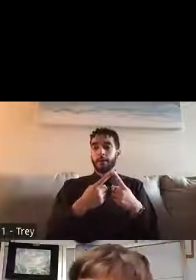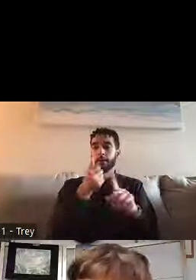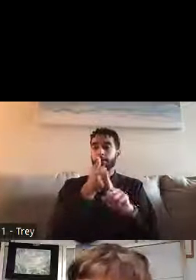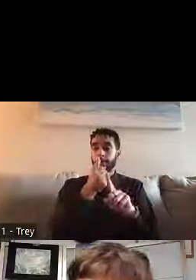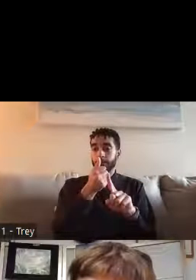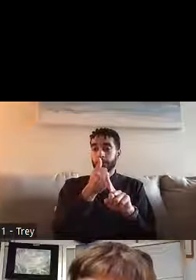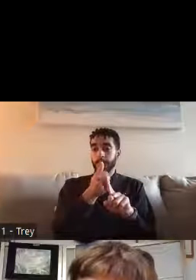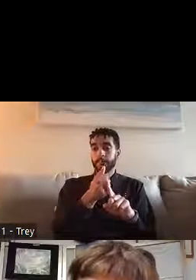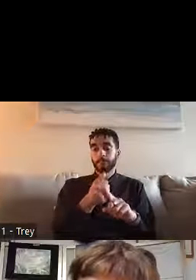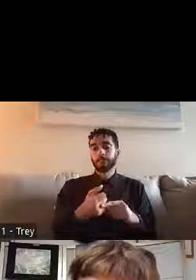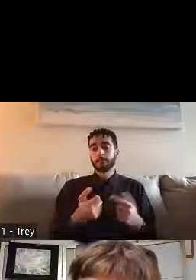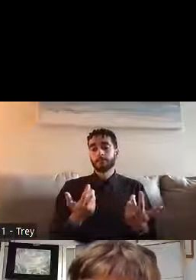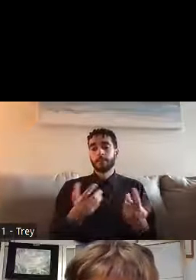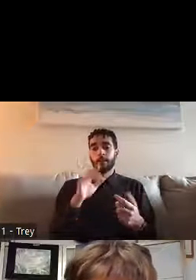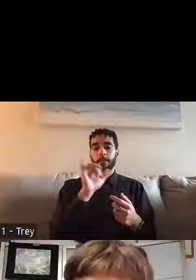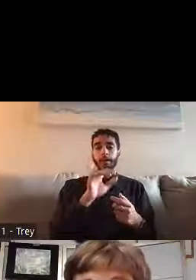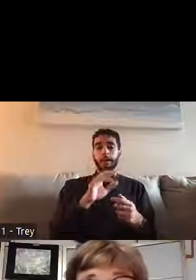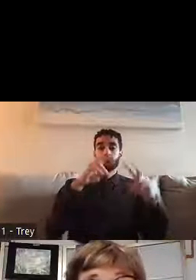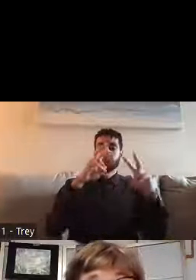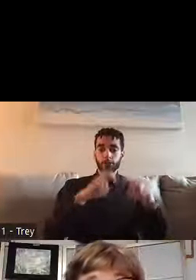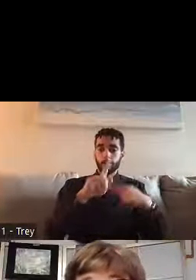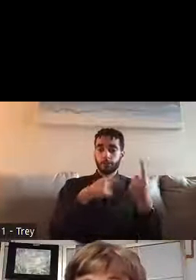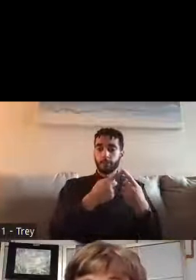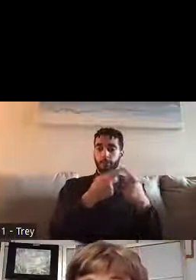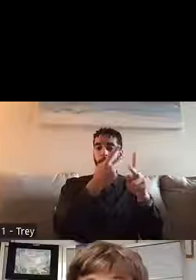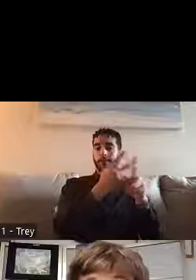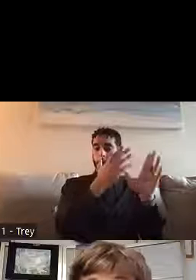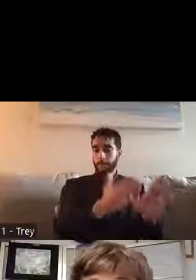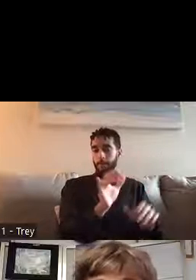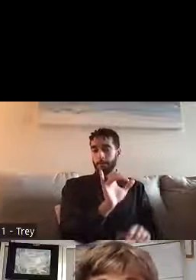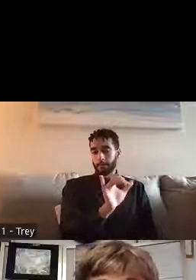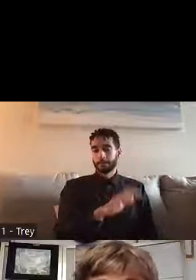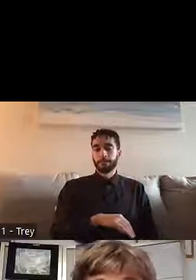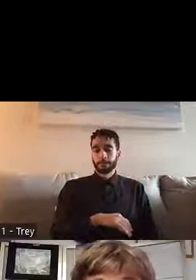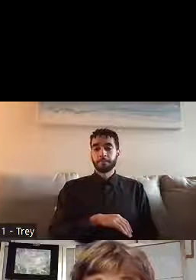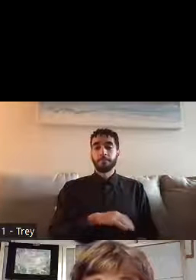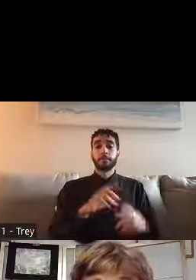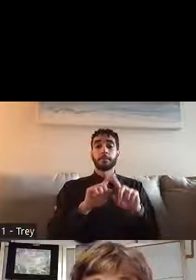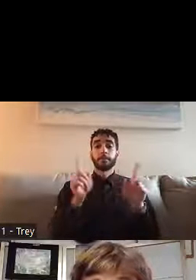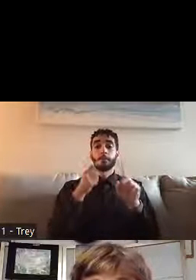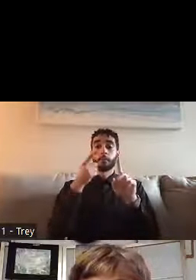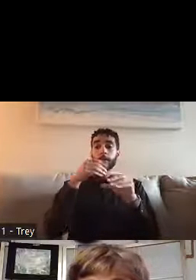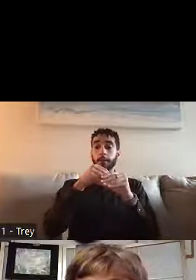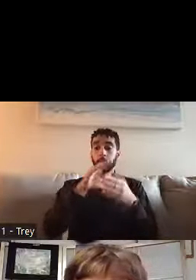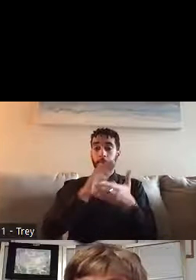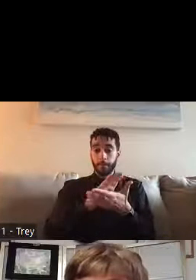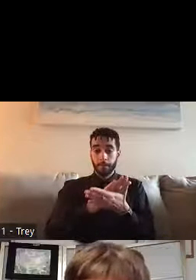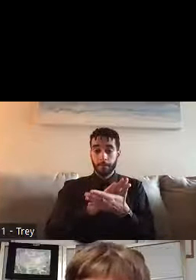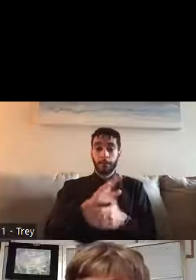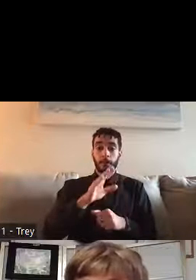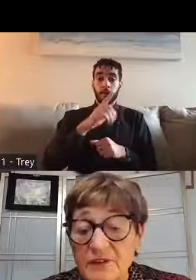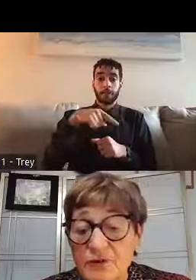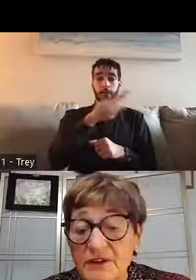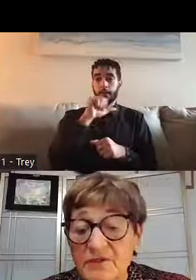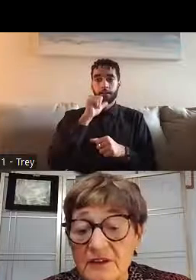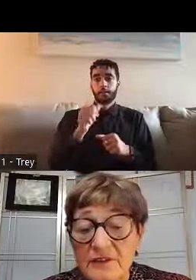need concomitant research on the caregivers. But she points out in the paper that often providers are not equipped